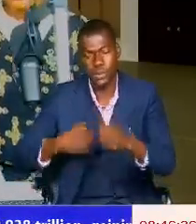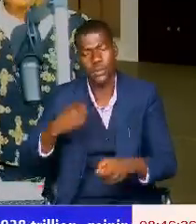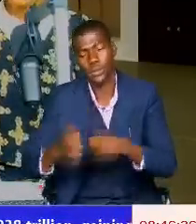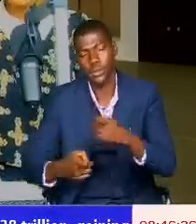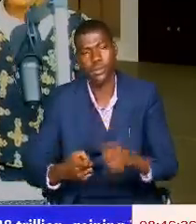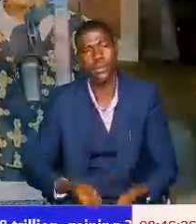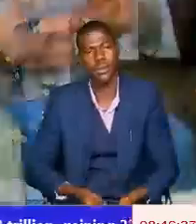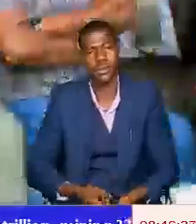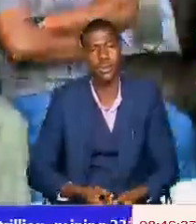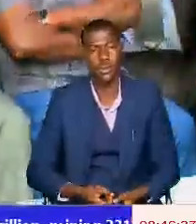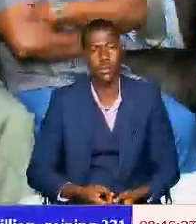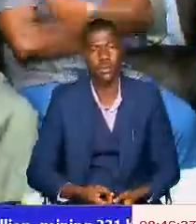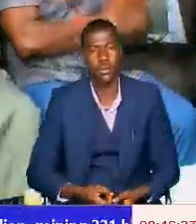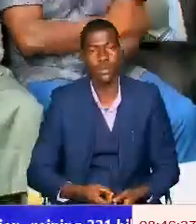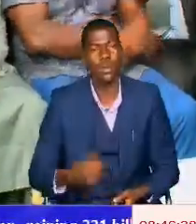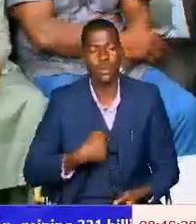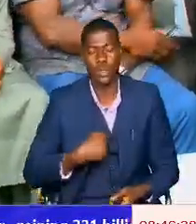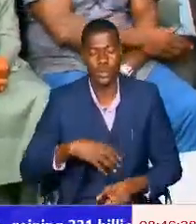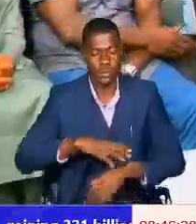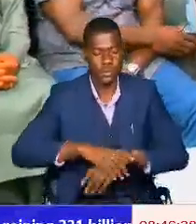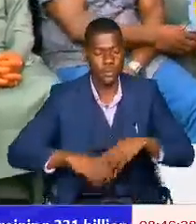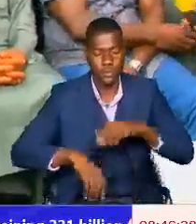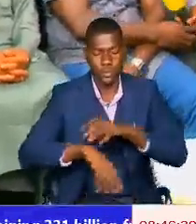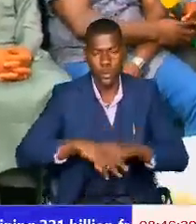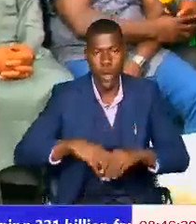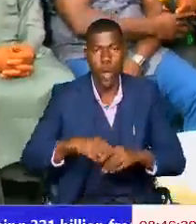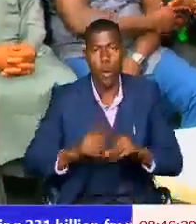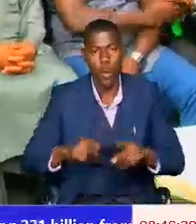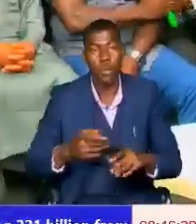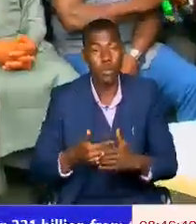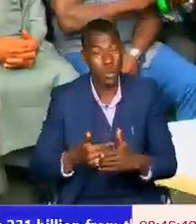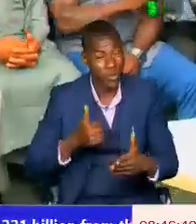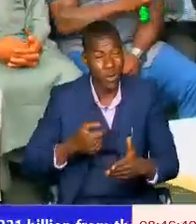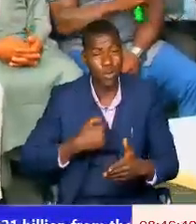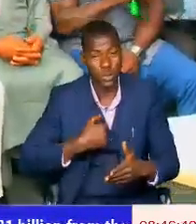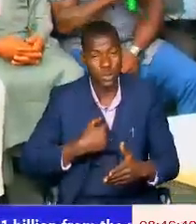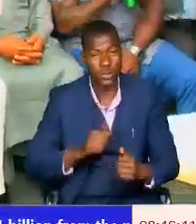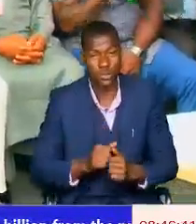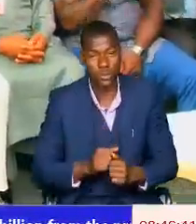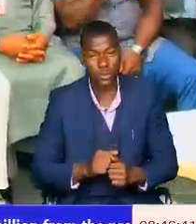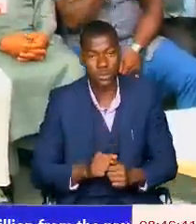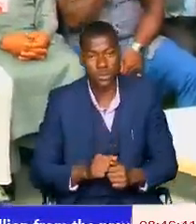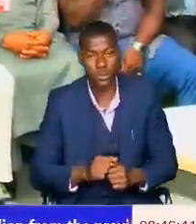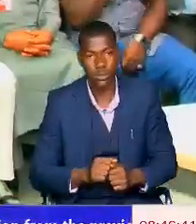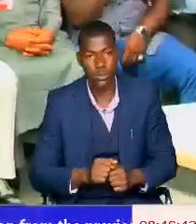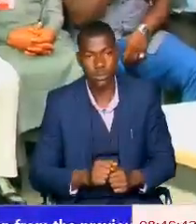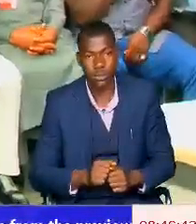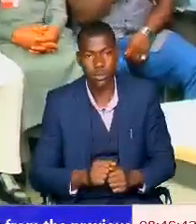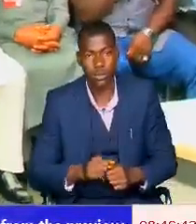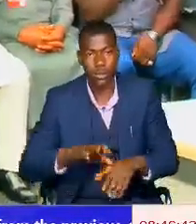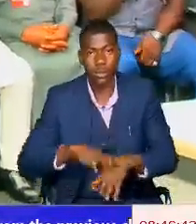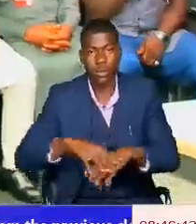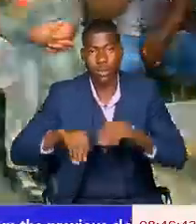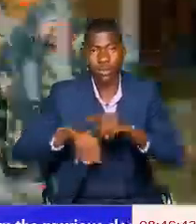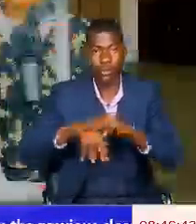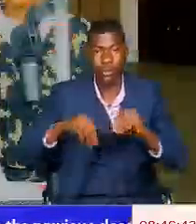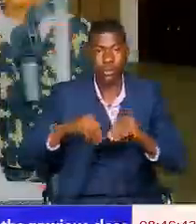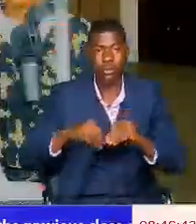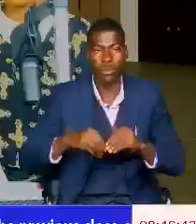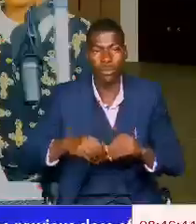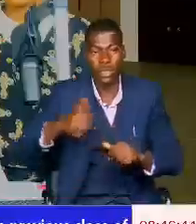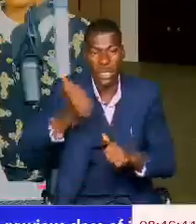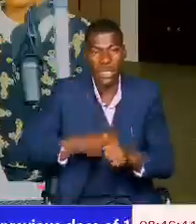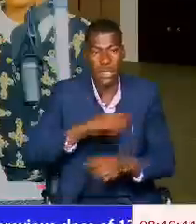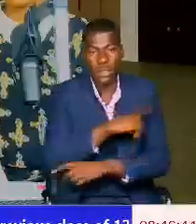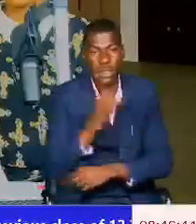hand. But before I come out my hand, because that time, every day they go form parade. Yes, sir. They go do roll call.